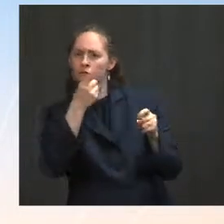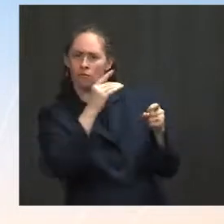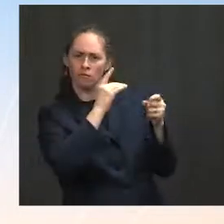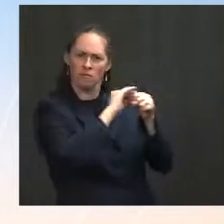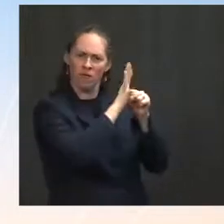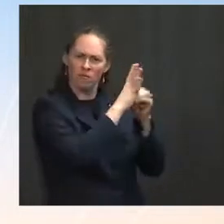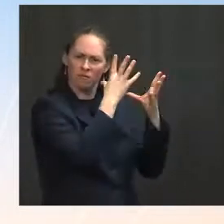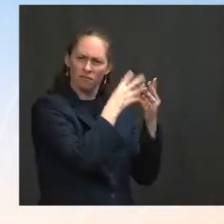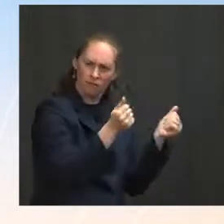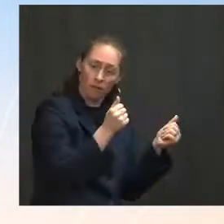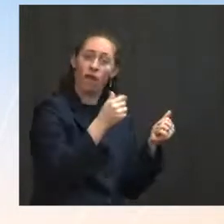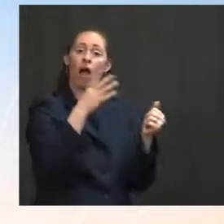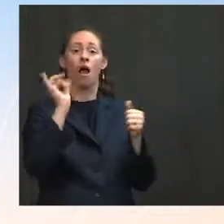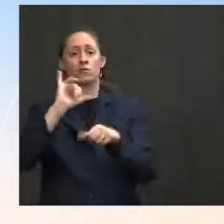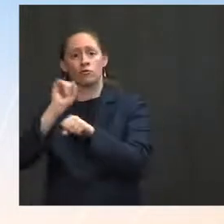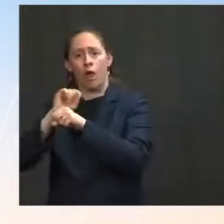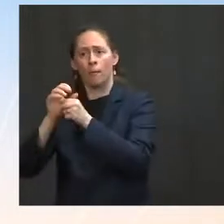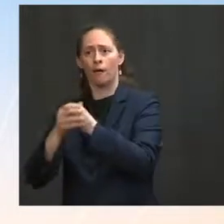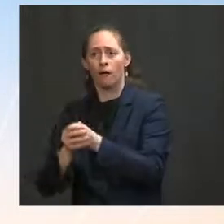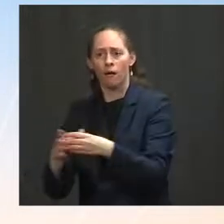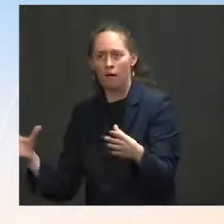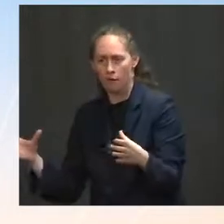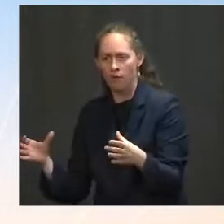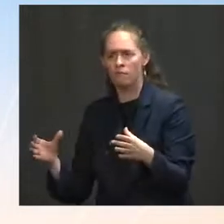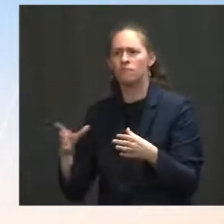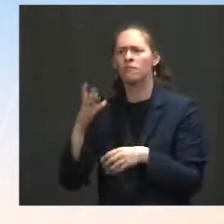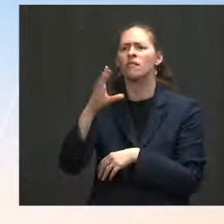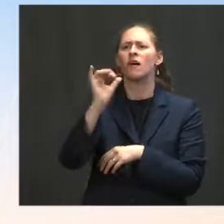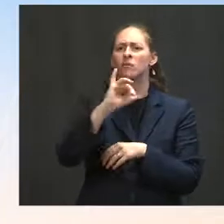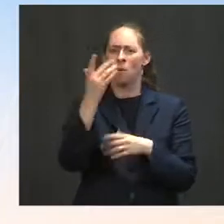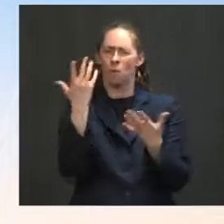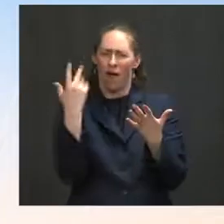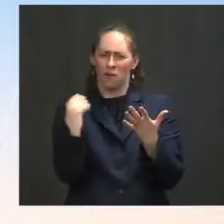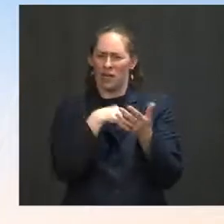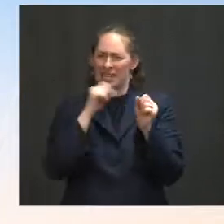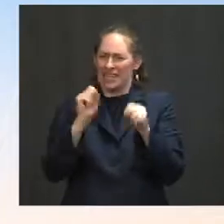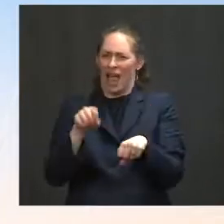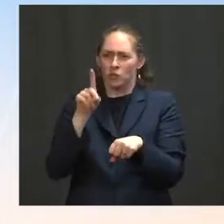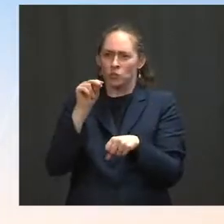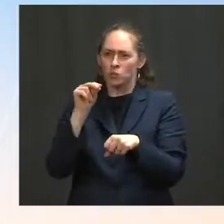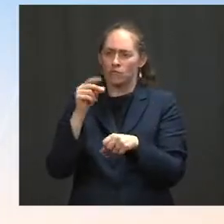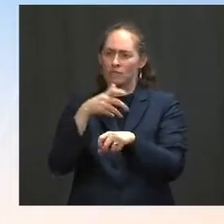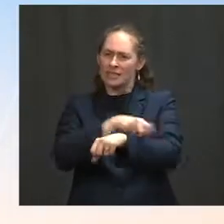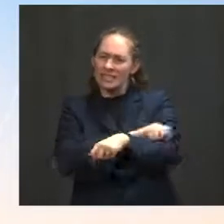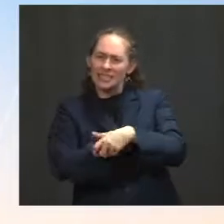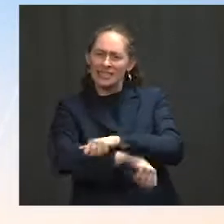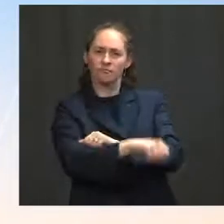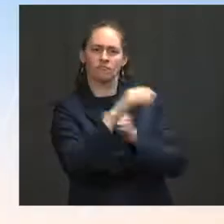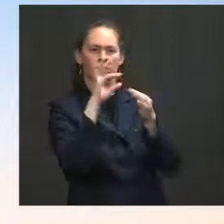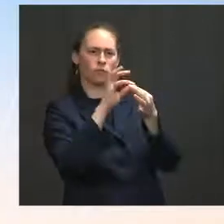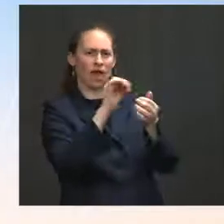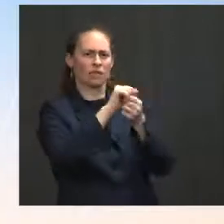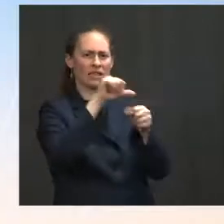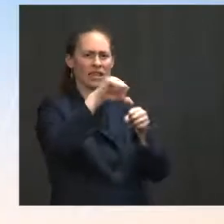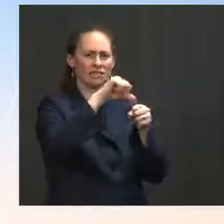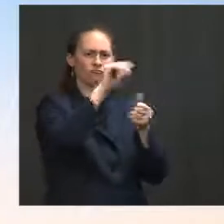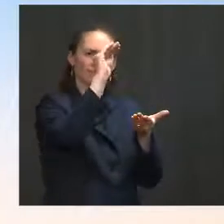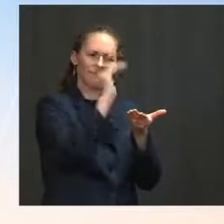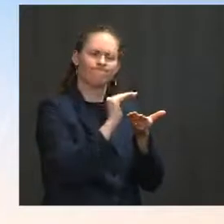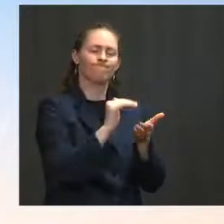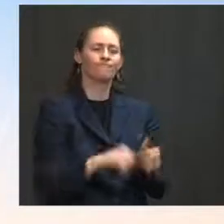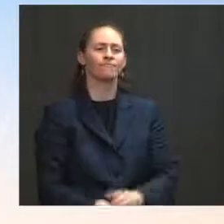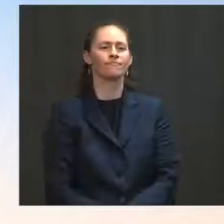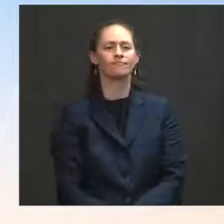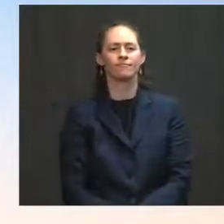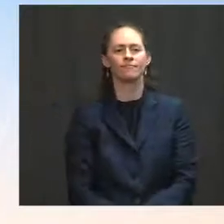he's going to work to ensure we are doing everything we can to keep the gas price low. Would releasing oil from the SPR have any